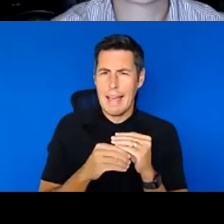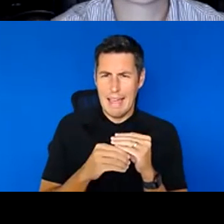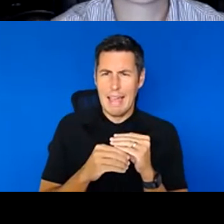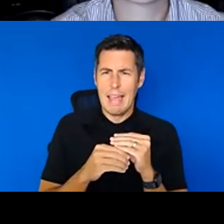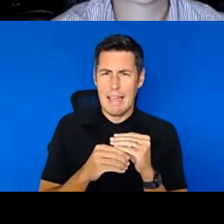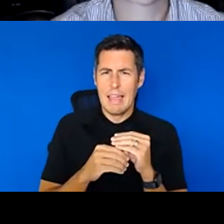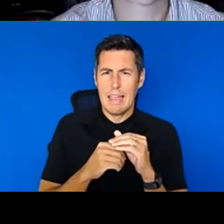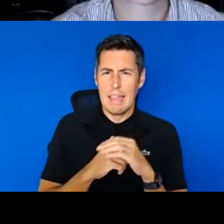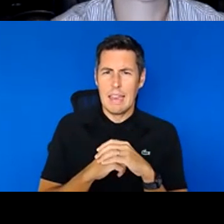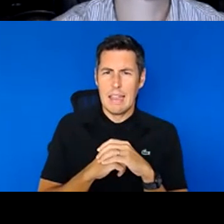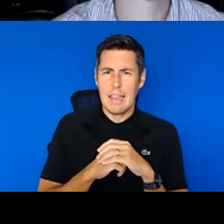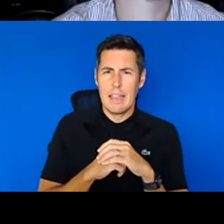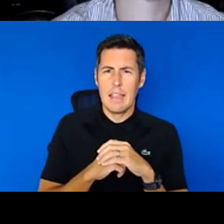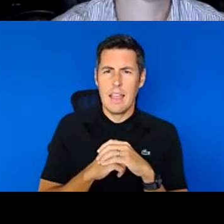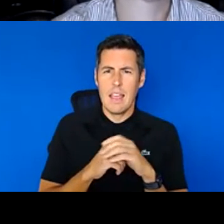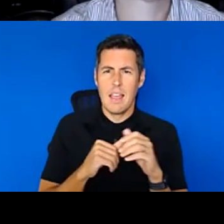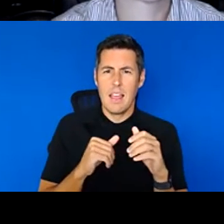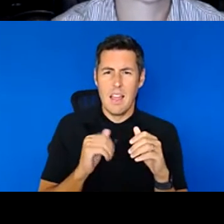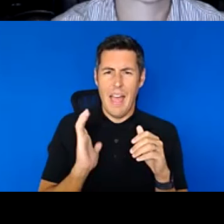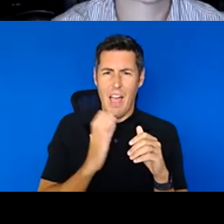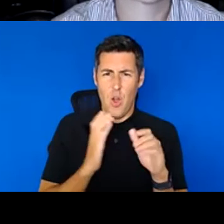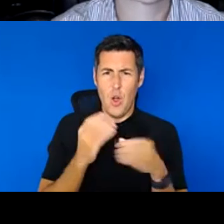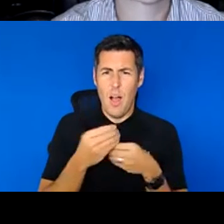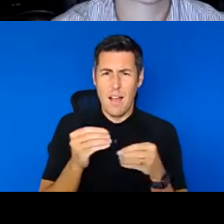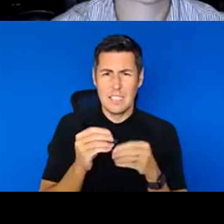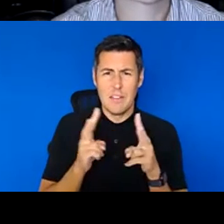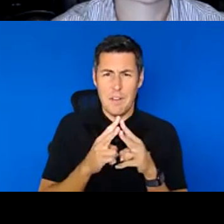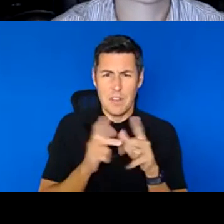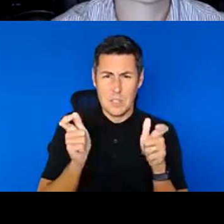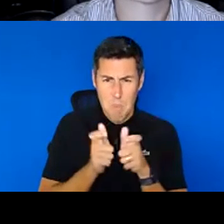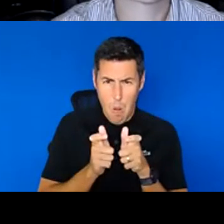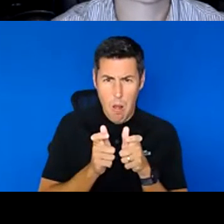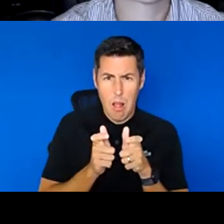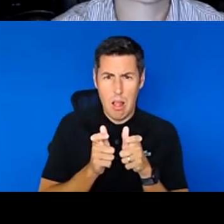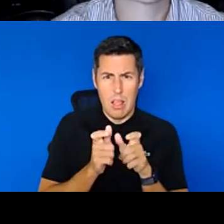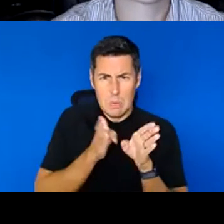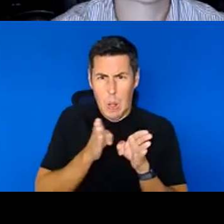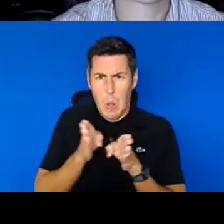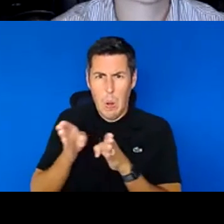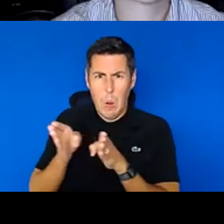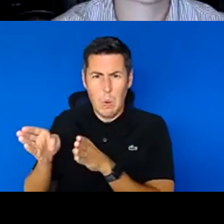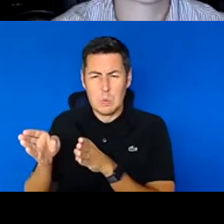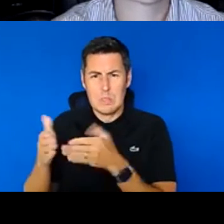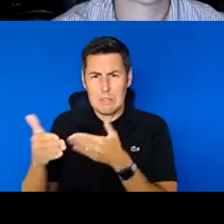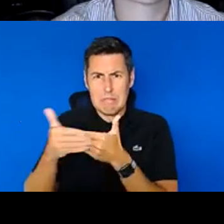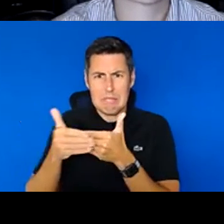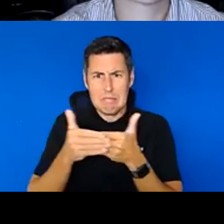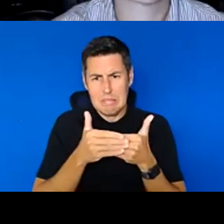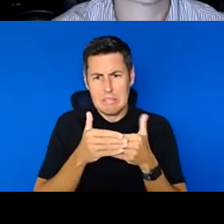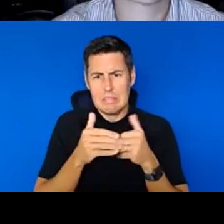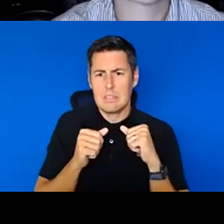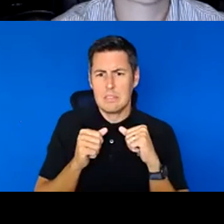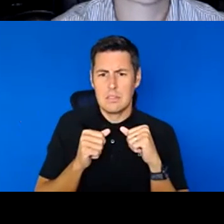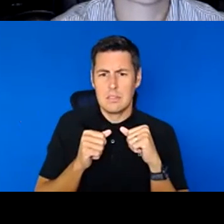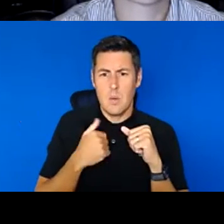and our offices are very, very small and confined. So we are asked to come in at least 2 days